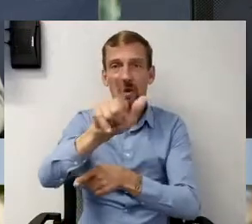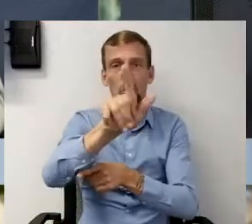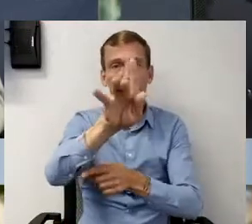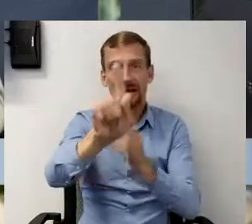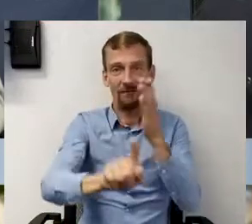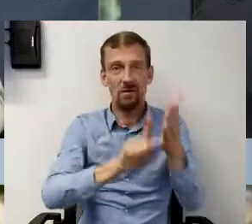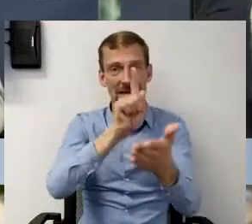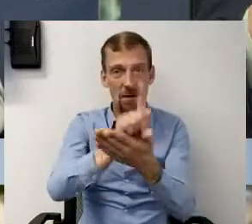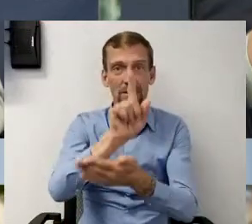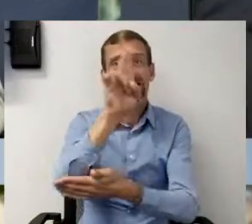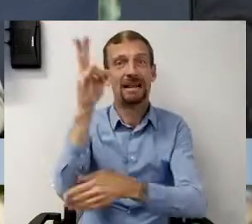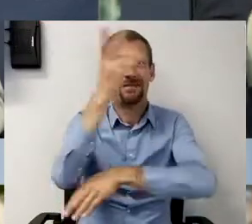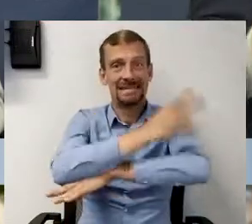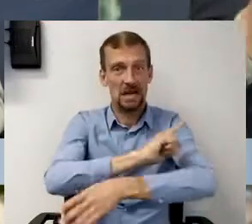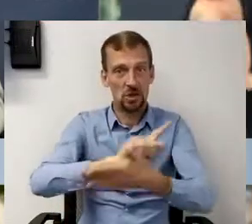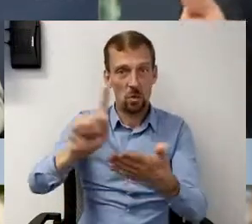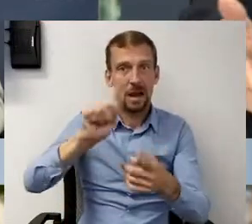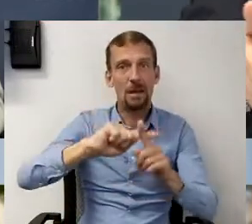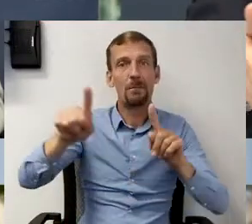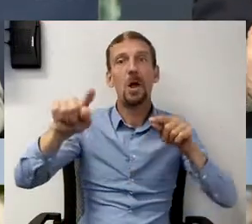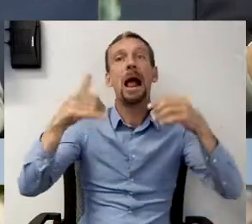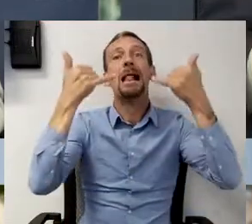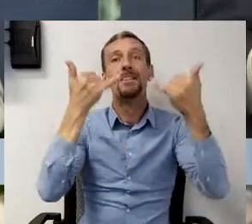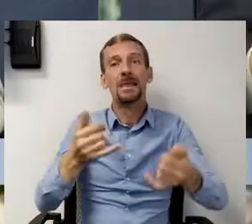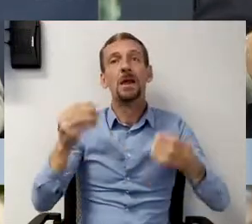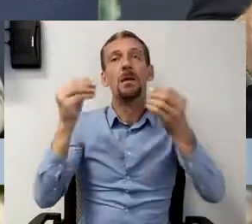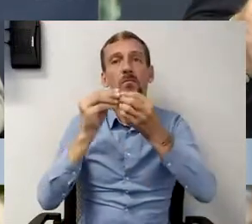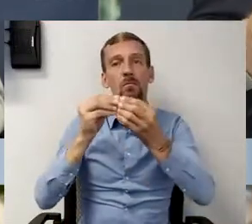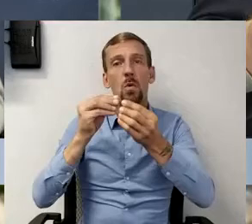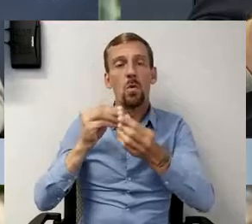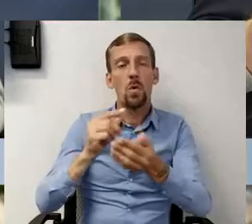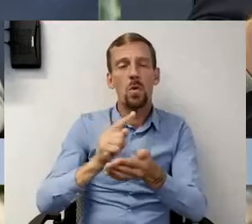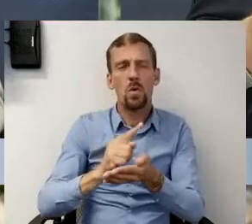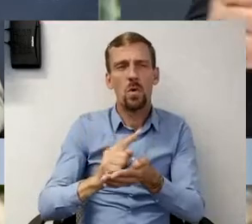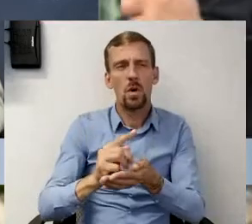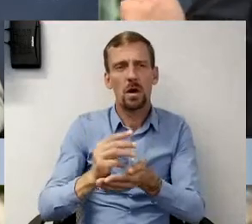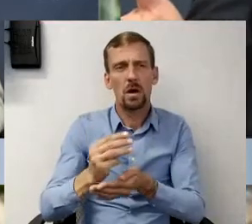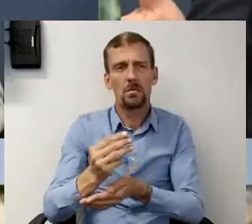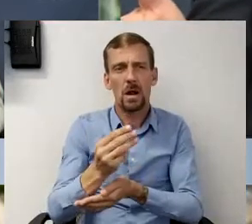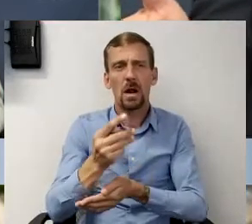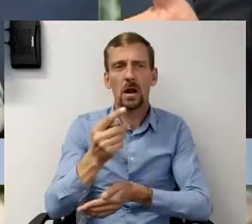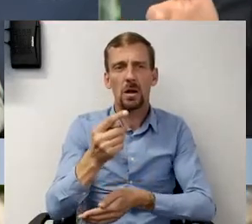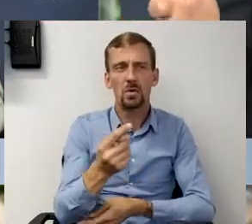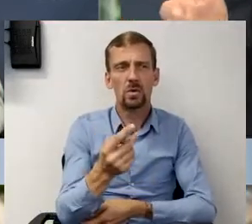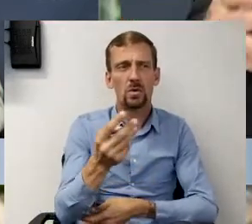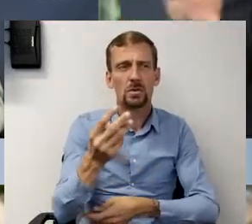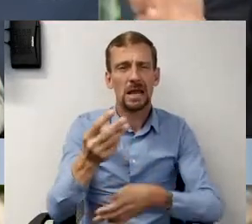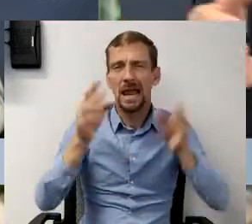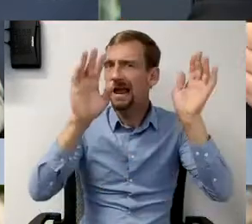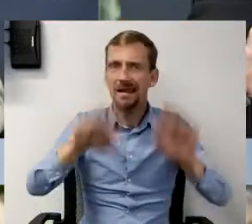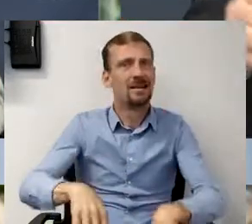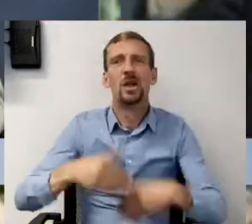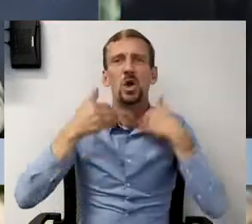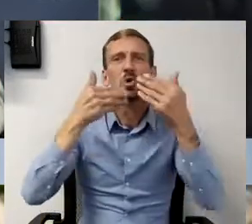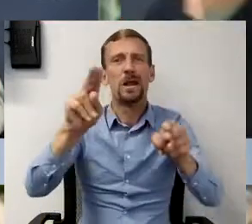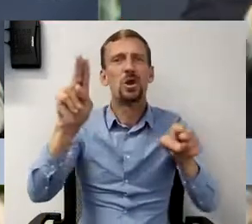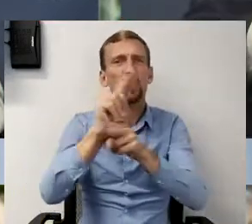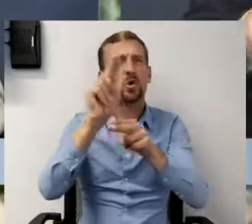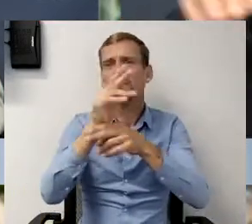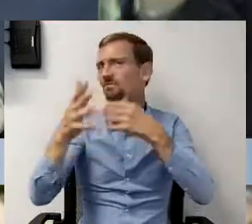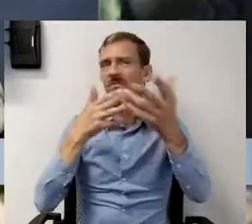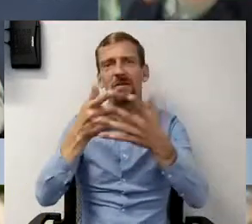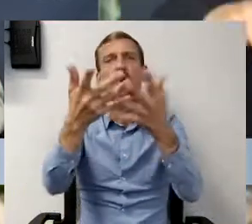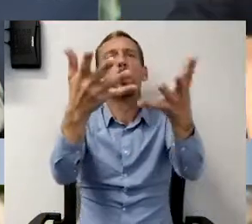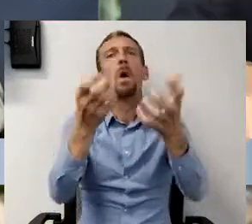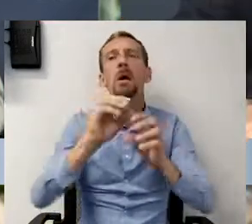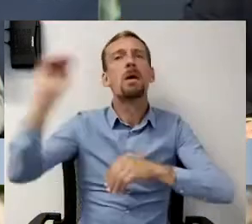24/7. Then, as we got more and more into the week, it was, no, you can use them however you want. You can split them up. You can deploy